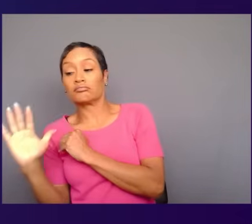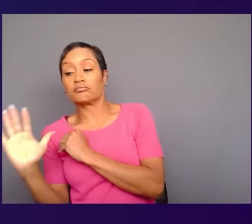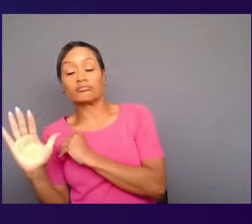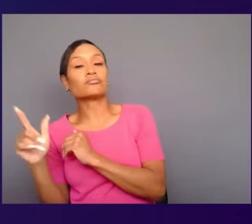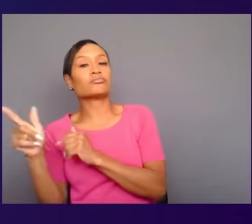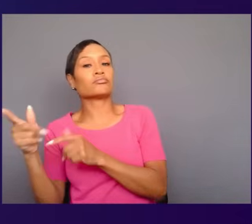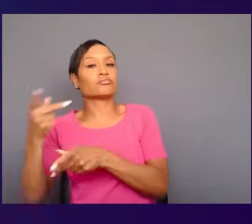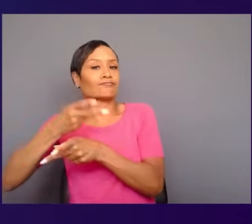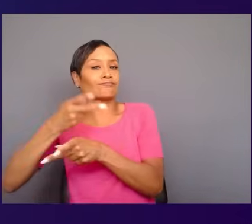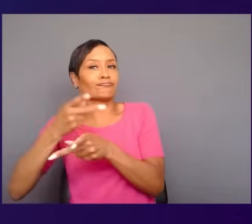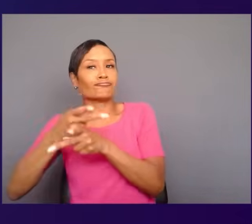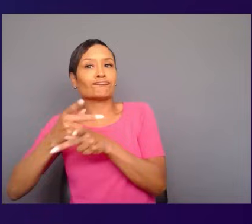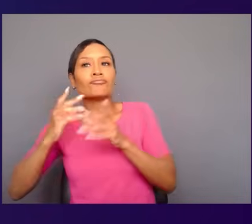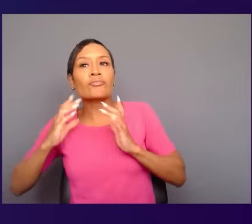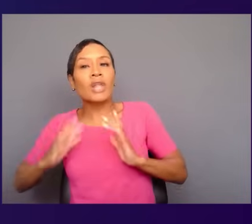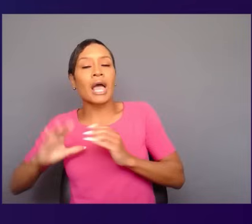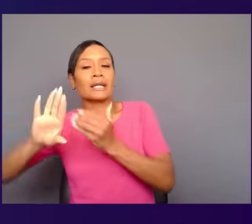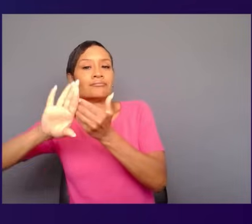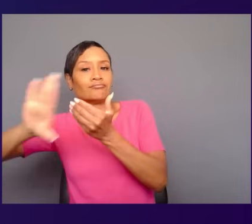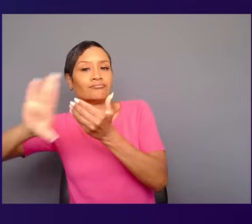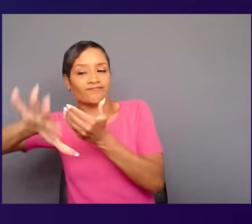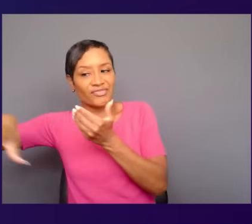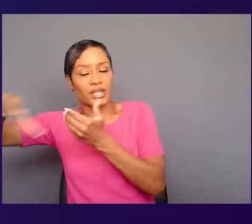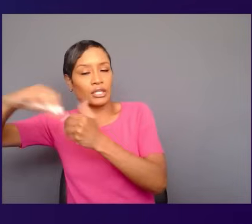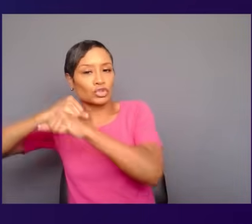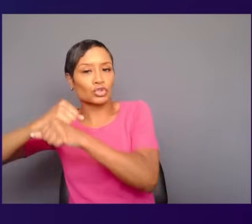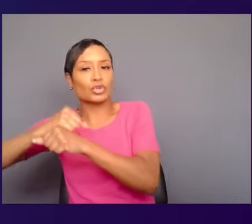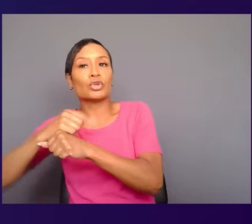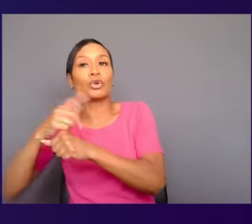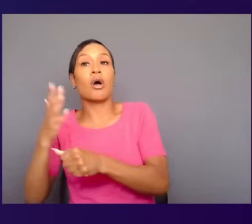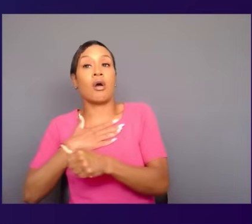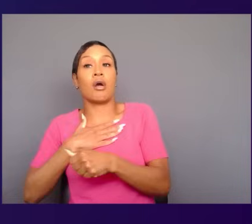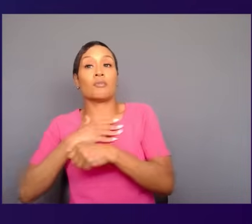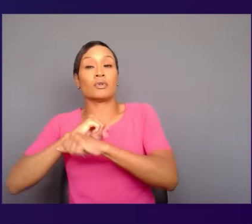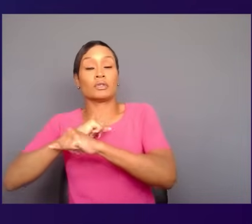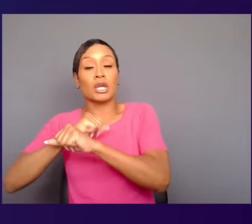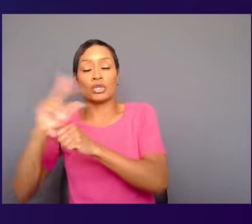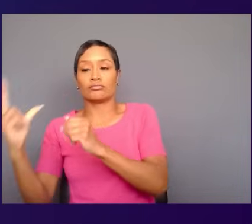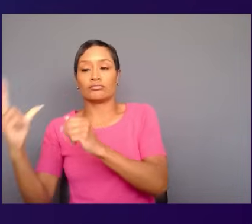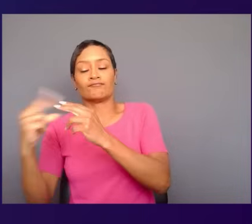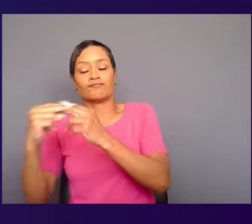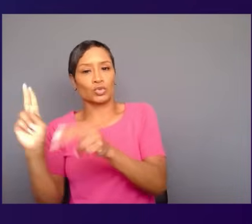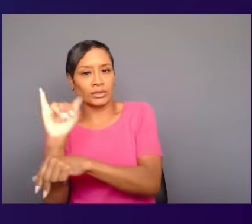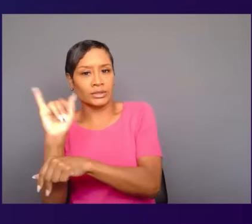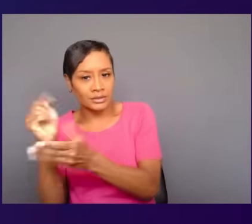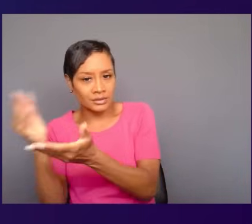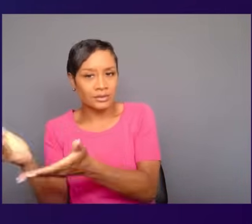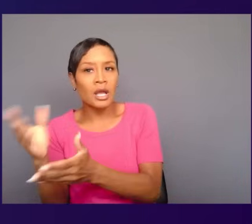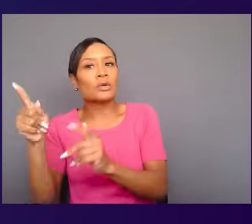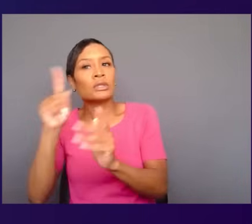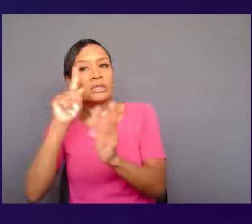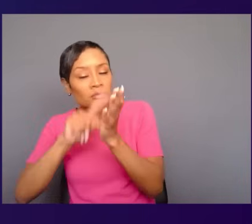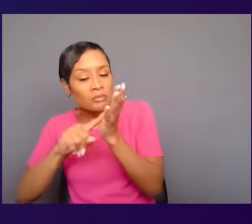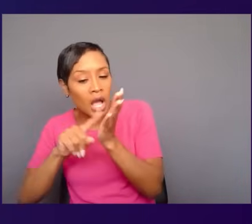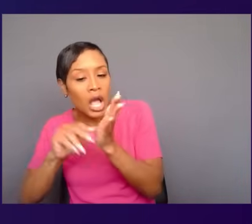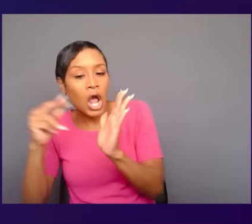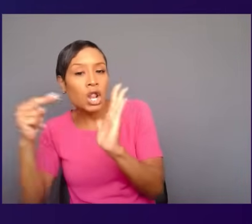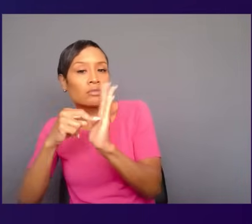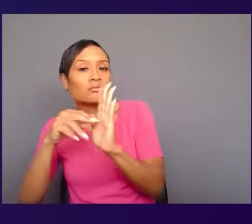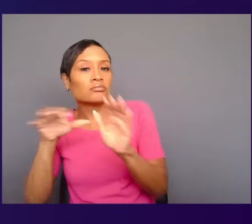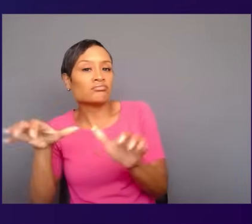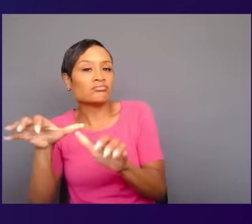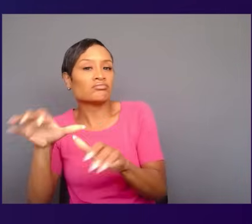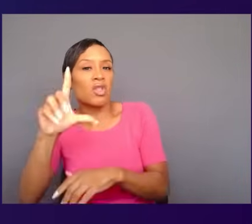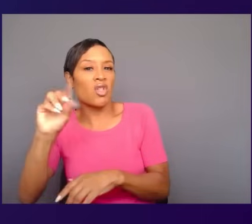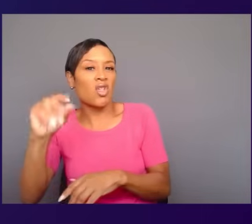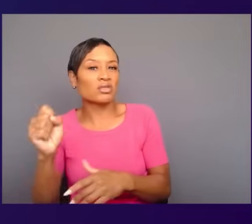care of client-side security. They use the provided security functionality, and they can inspect and act on logs. What